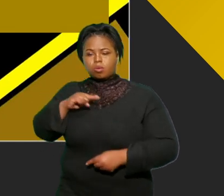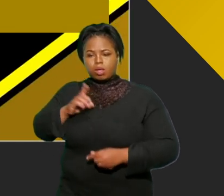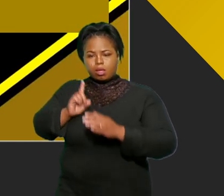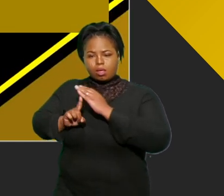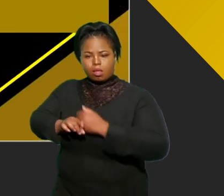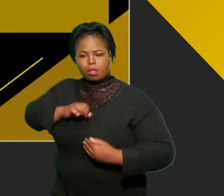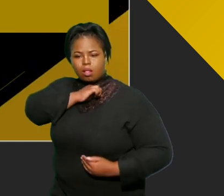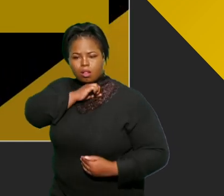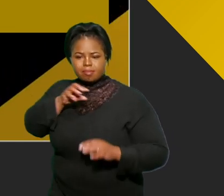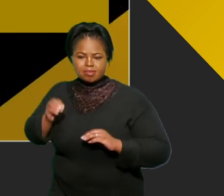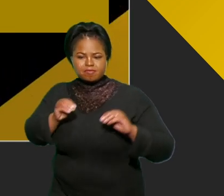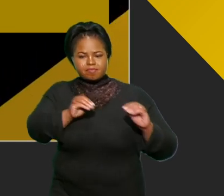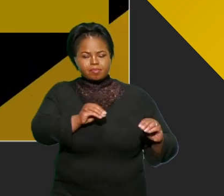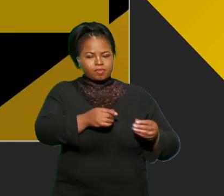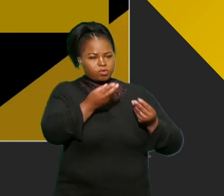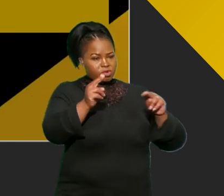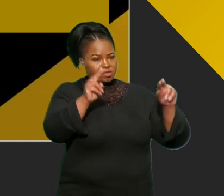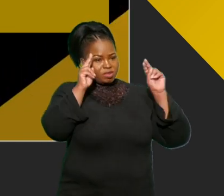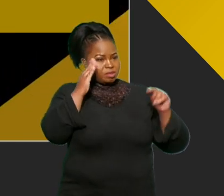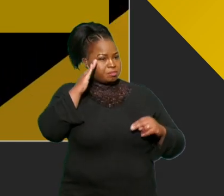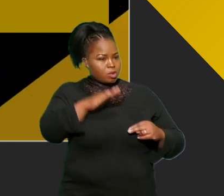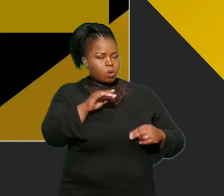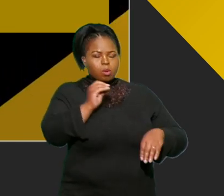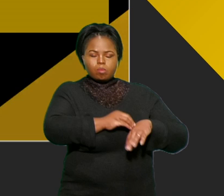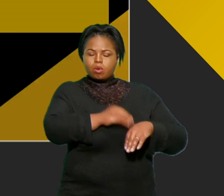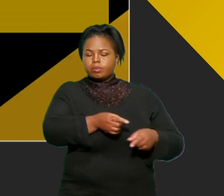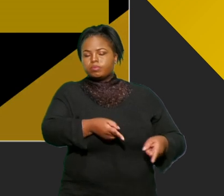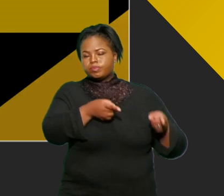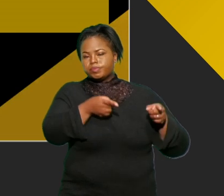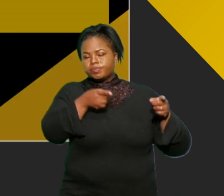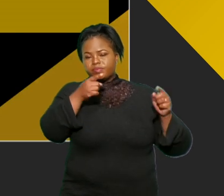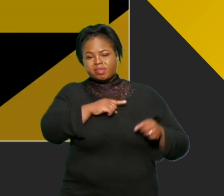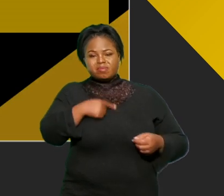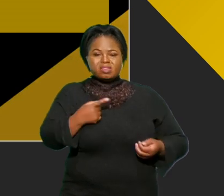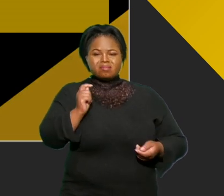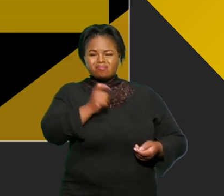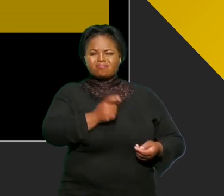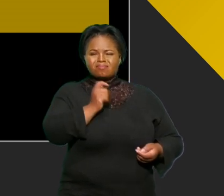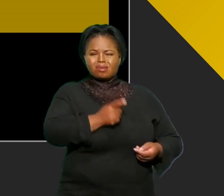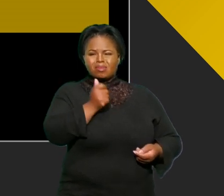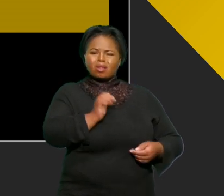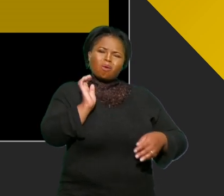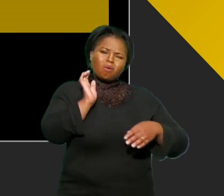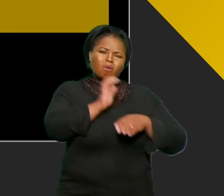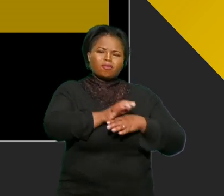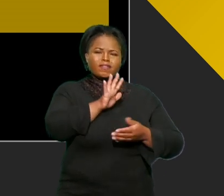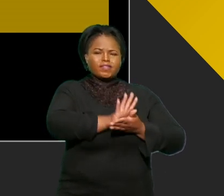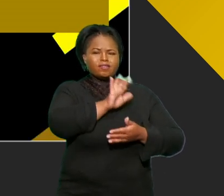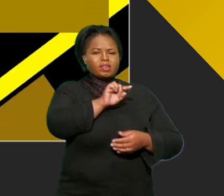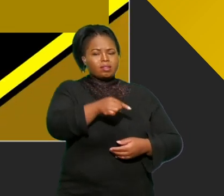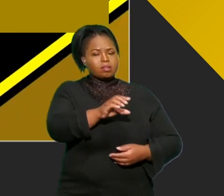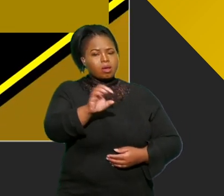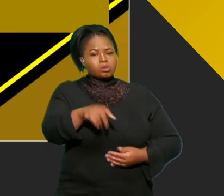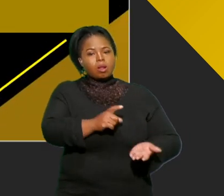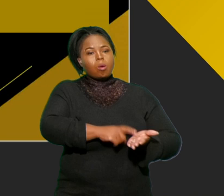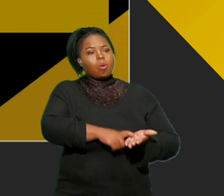break-in, I moved to a university residence. That's when my problem started. I ended up owing more than 15,000 rand, and that hit me